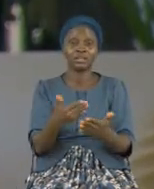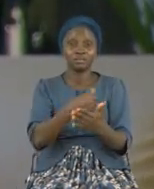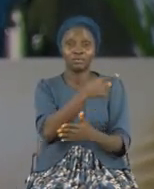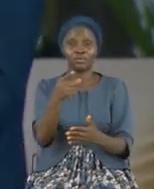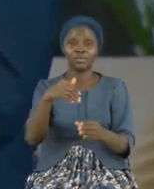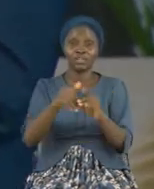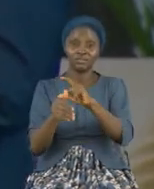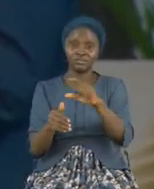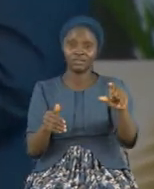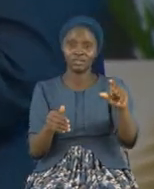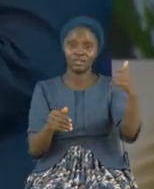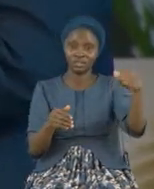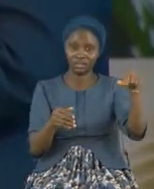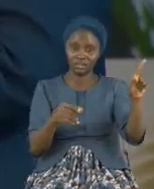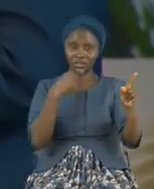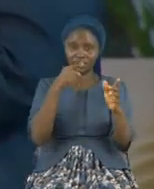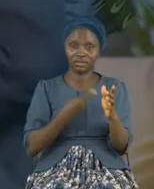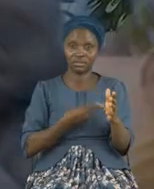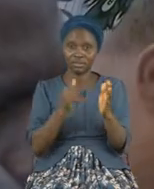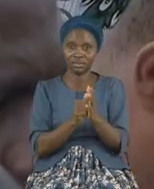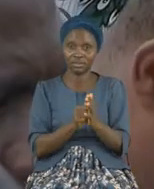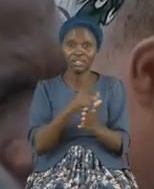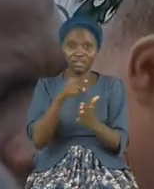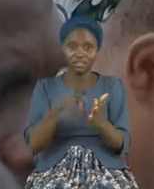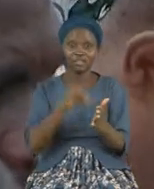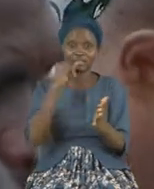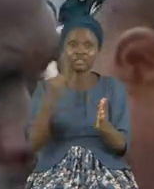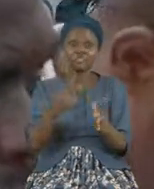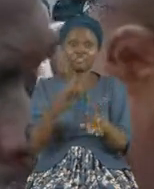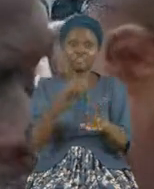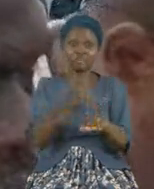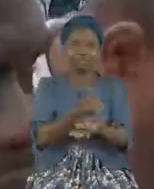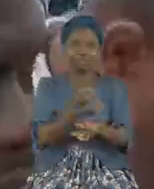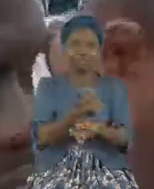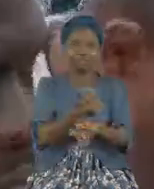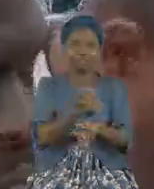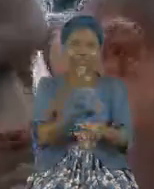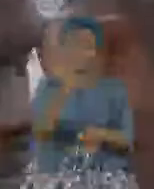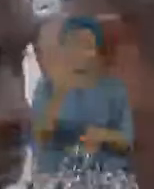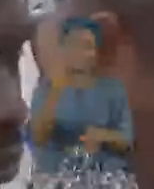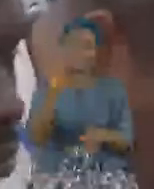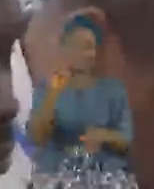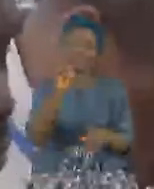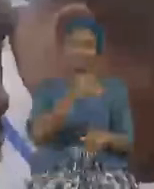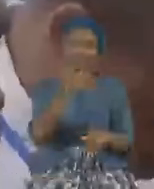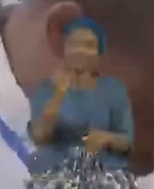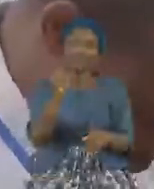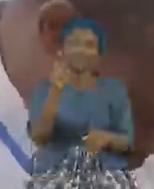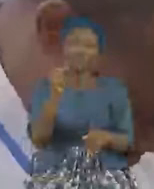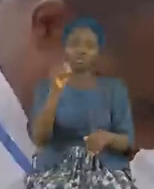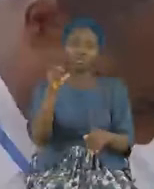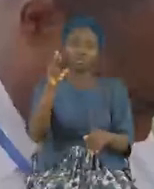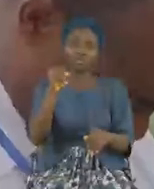us, this is the stone which was set at naught of you